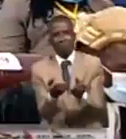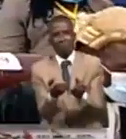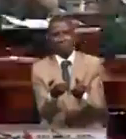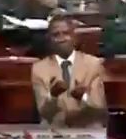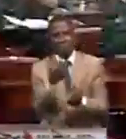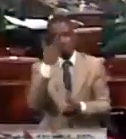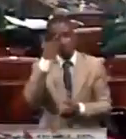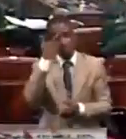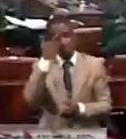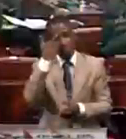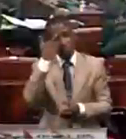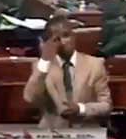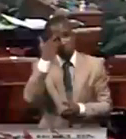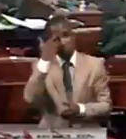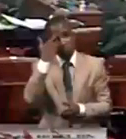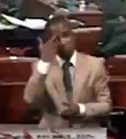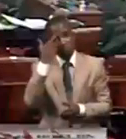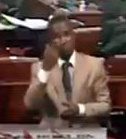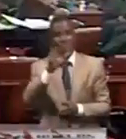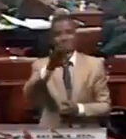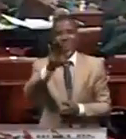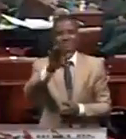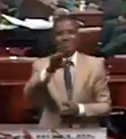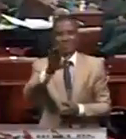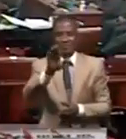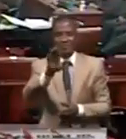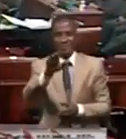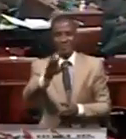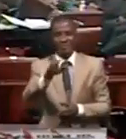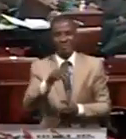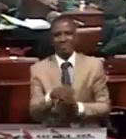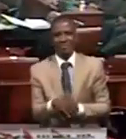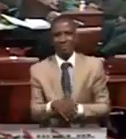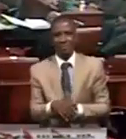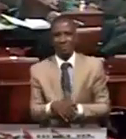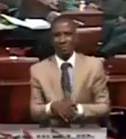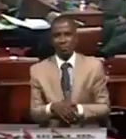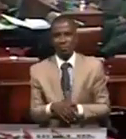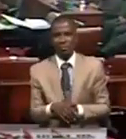I want to come in, Mr. Chikata. Now, are you saying that